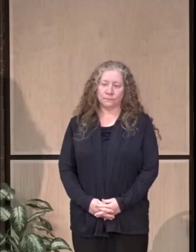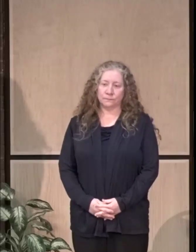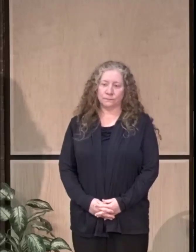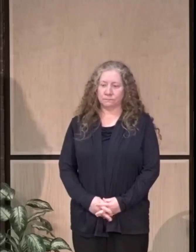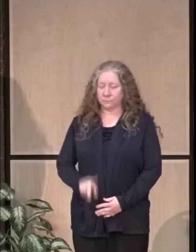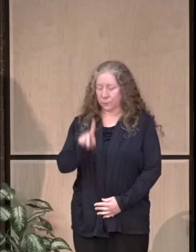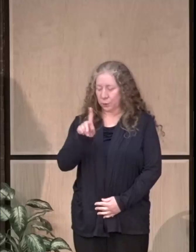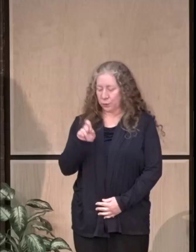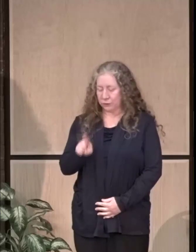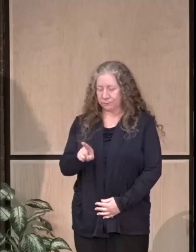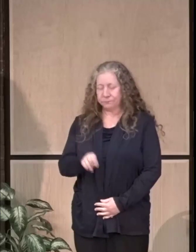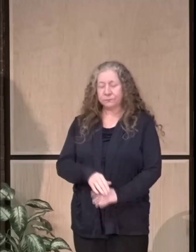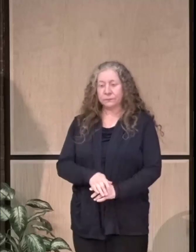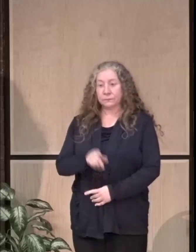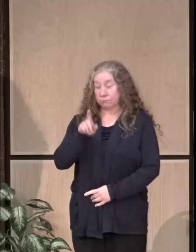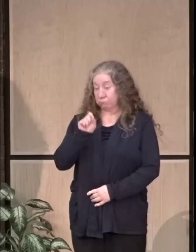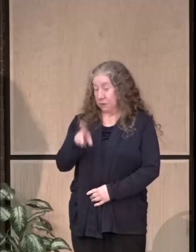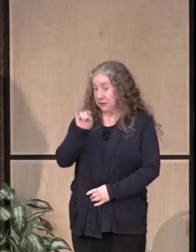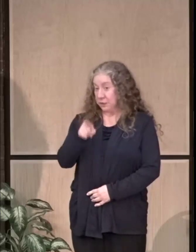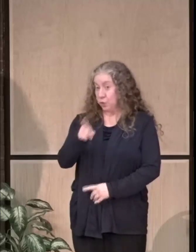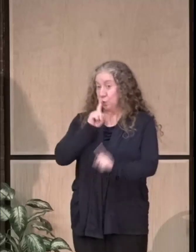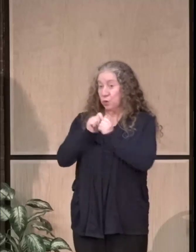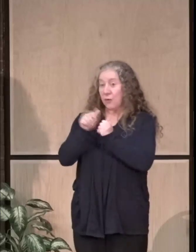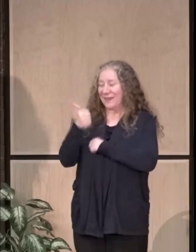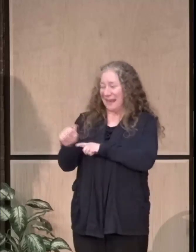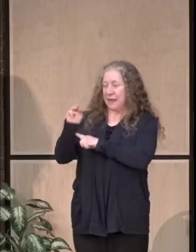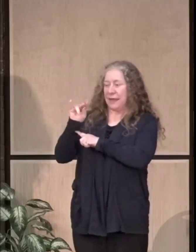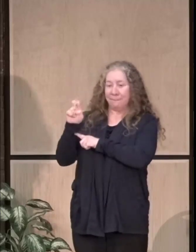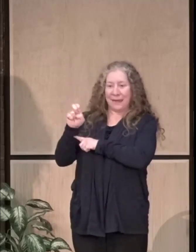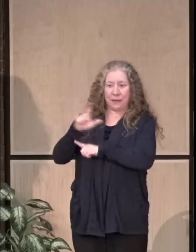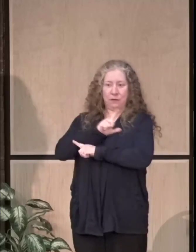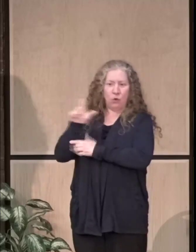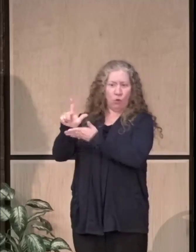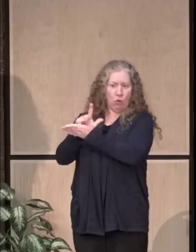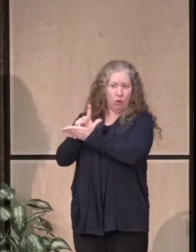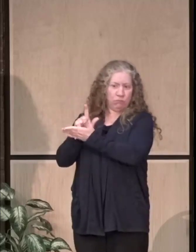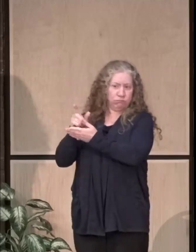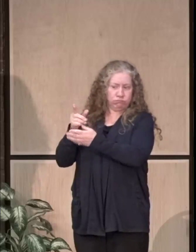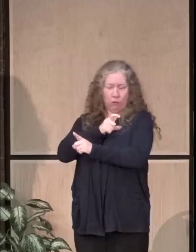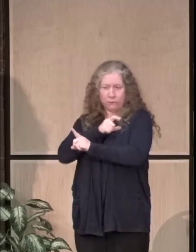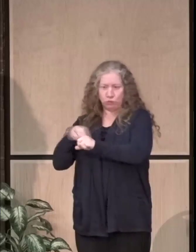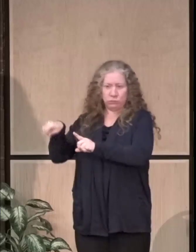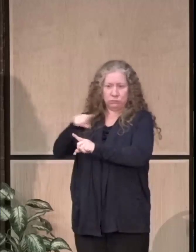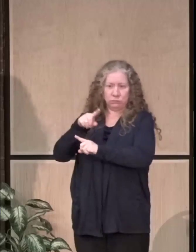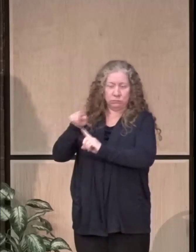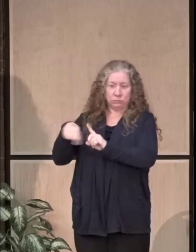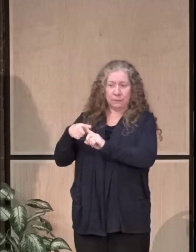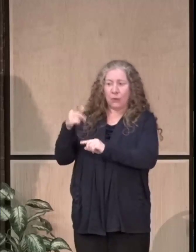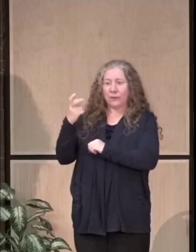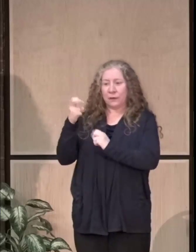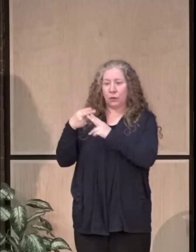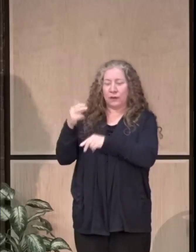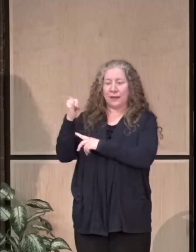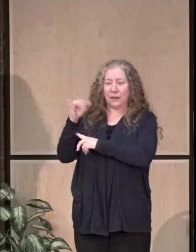Did you talk to any of the main law enforcement officers in your unit about the Maine yellow flag